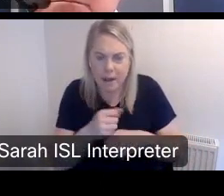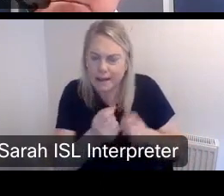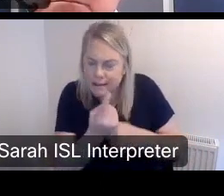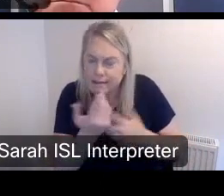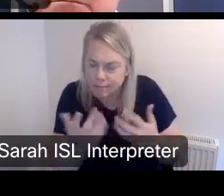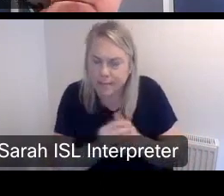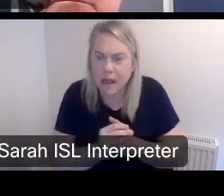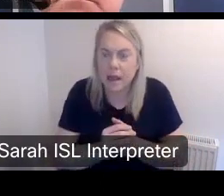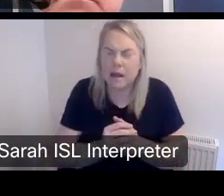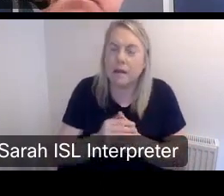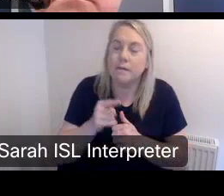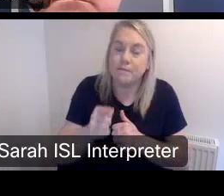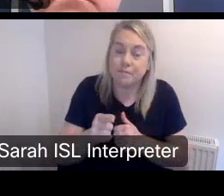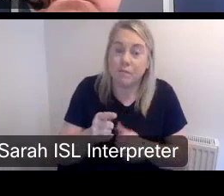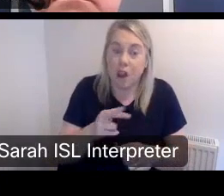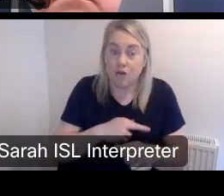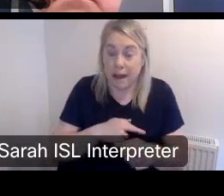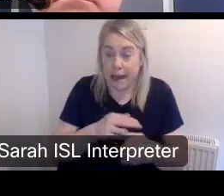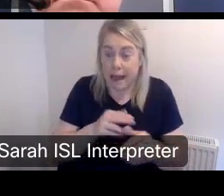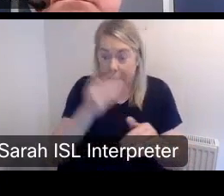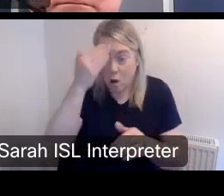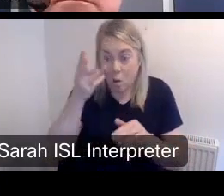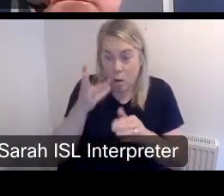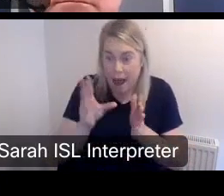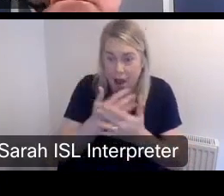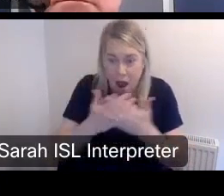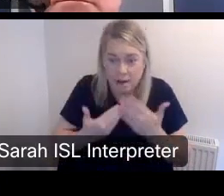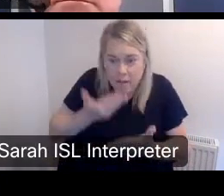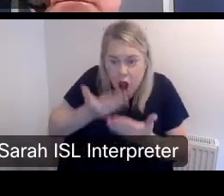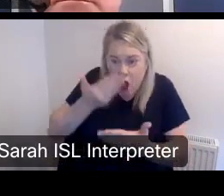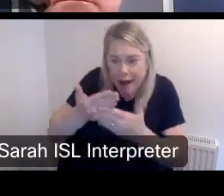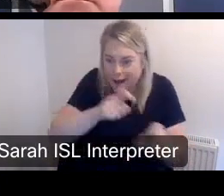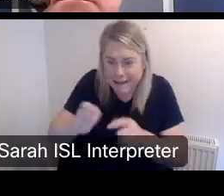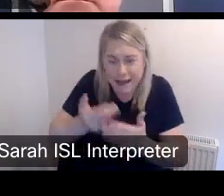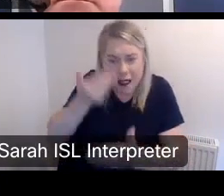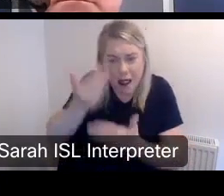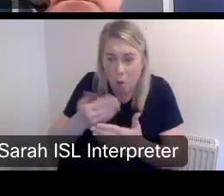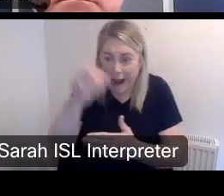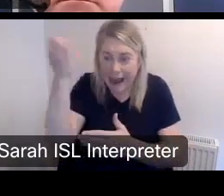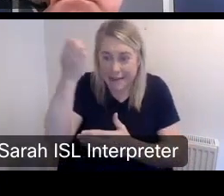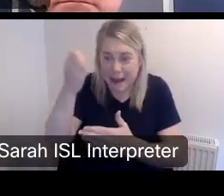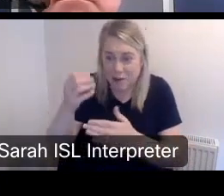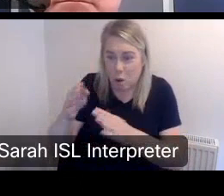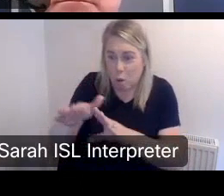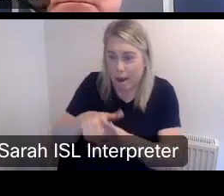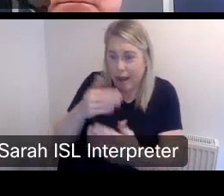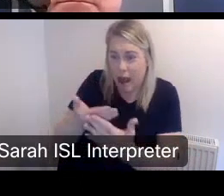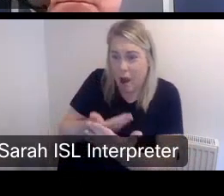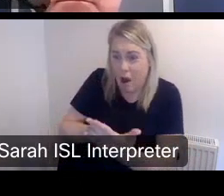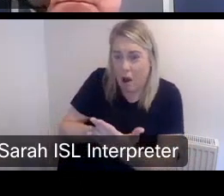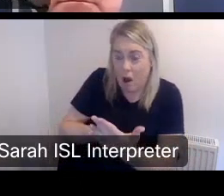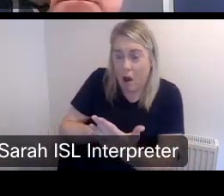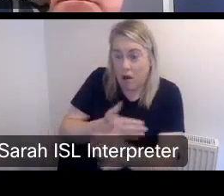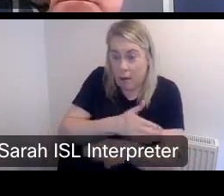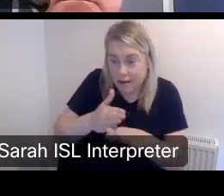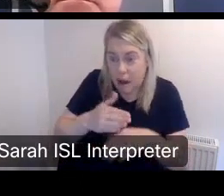milestone after it's kind of commenced that there's a lot of learning still coming through, and I think we expect the same with the legislation, of course. Can you